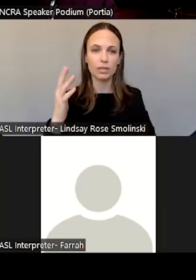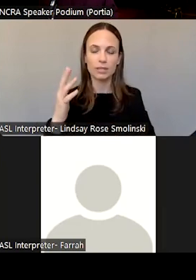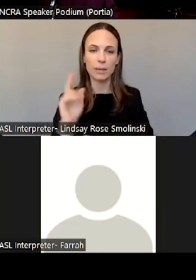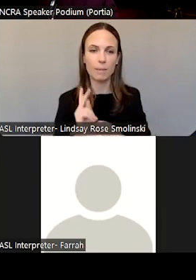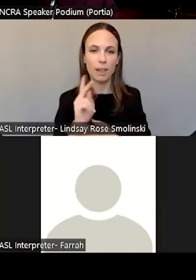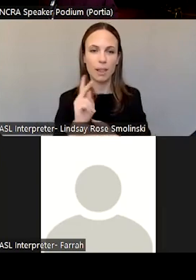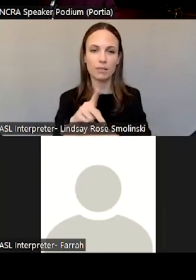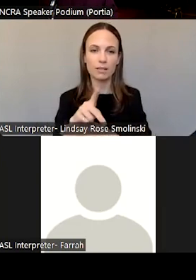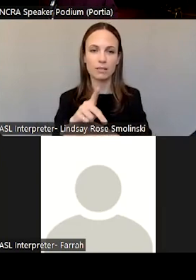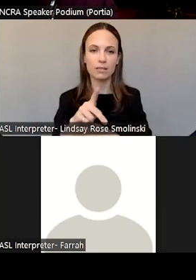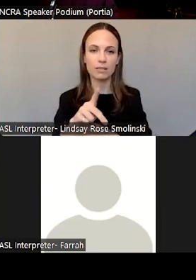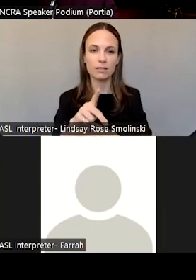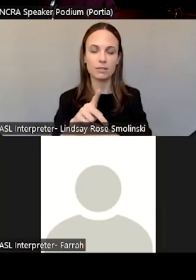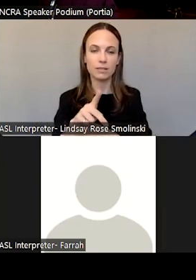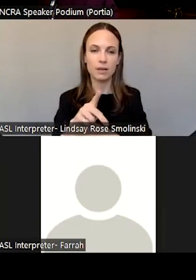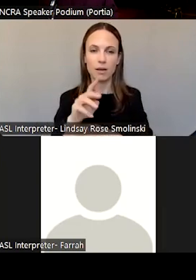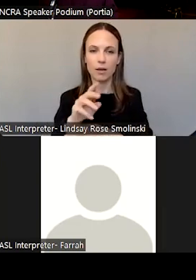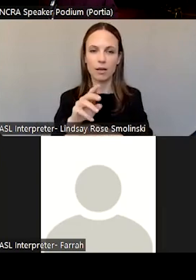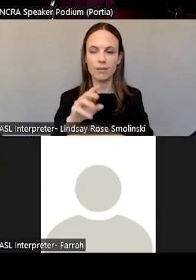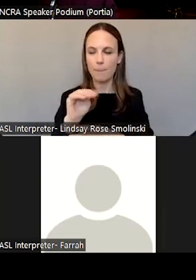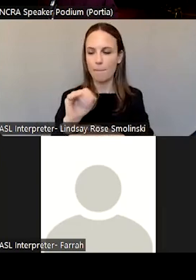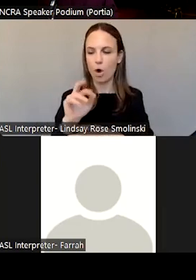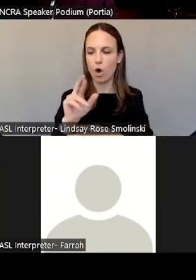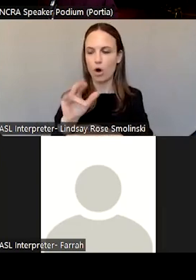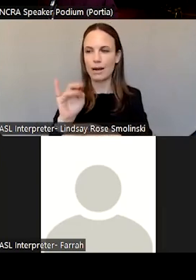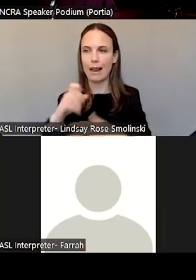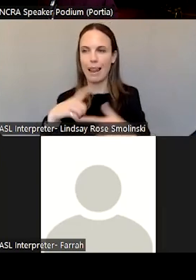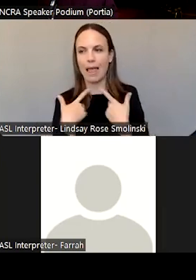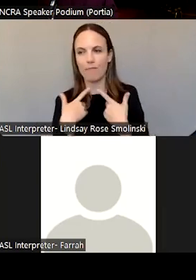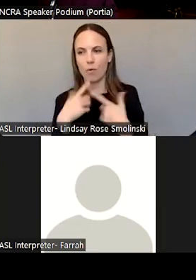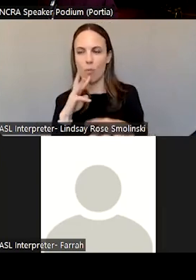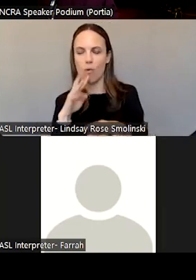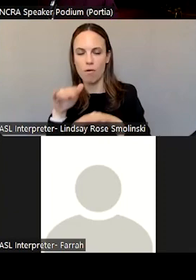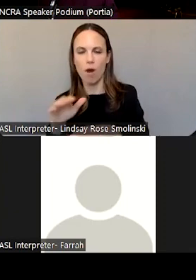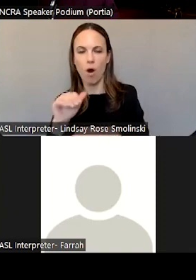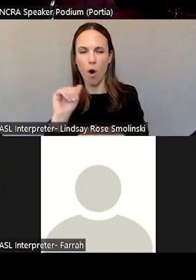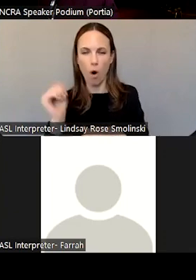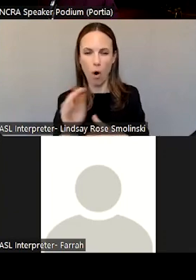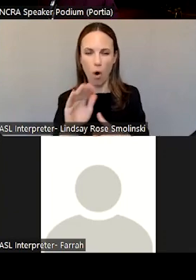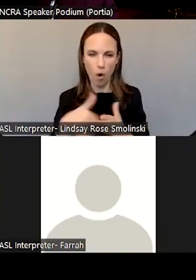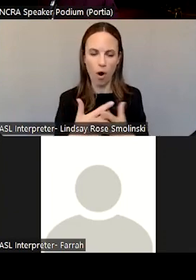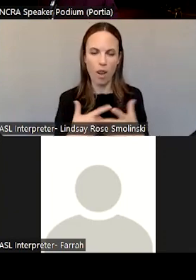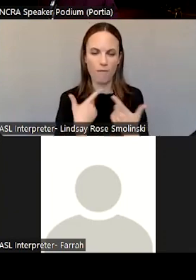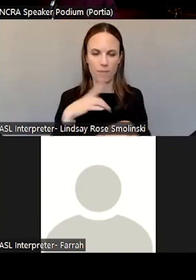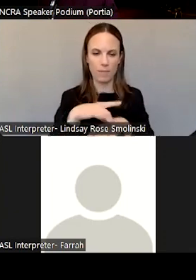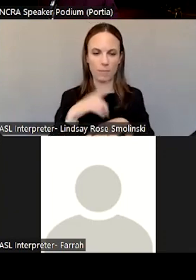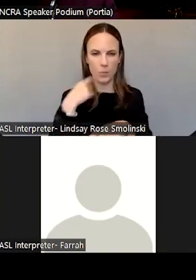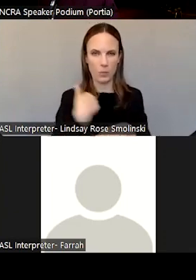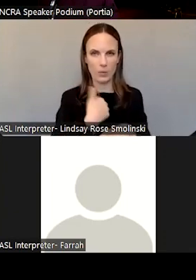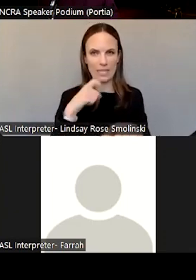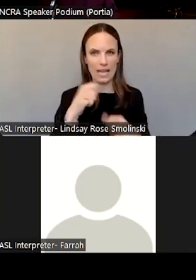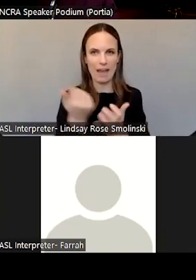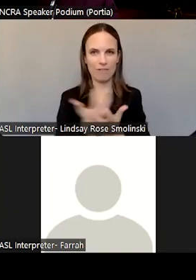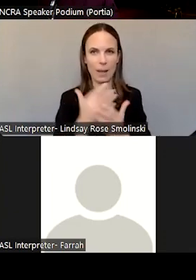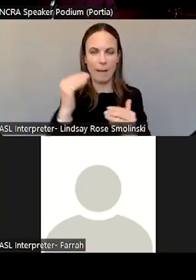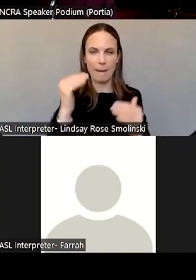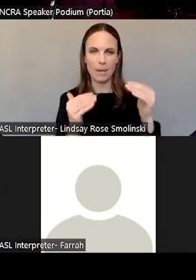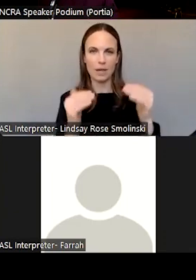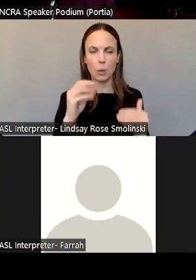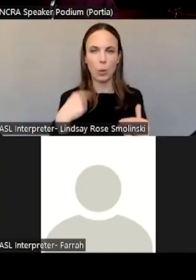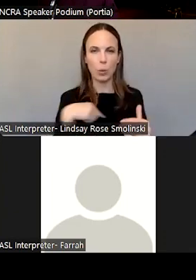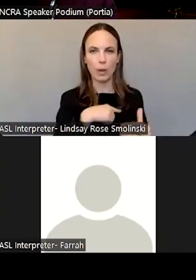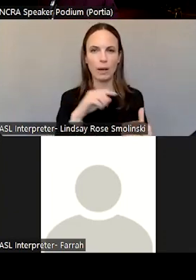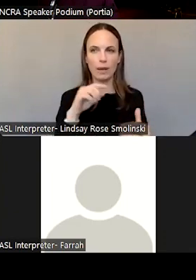plants, the marine life, all life on this planet, because we need everything to be in balance so that we may